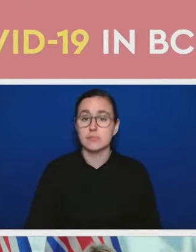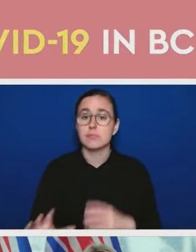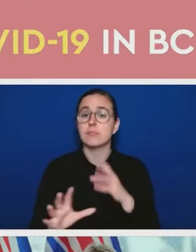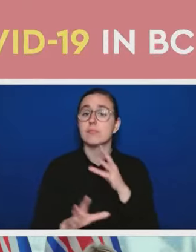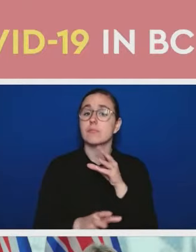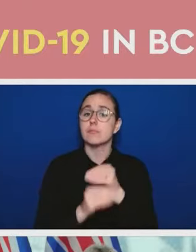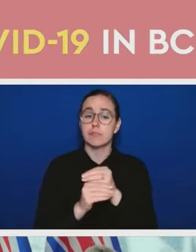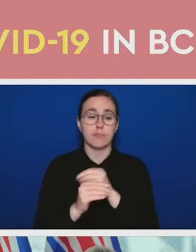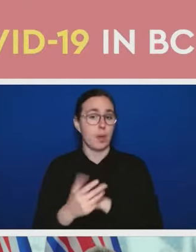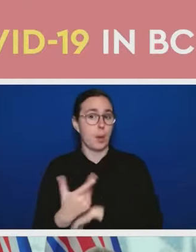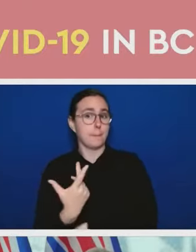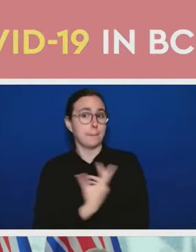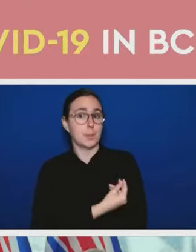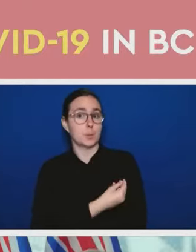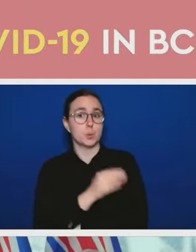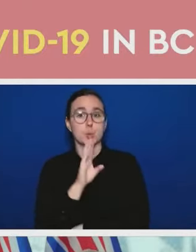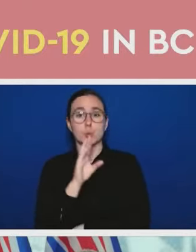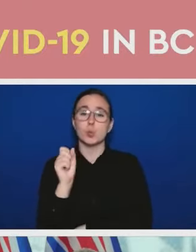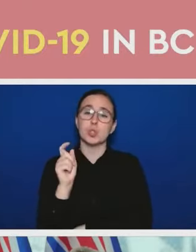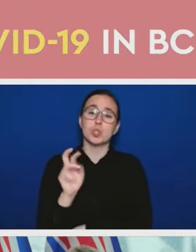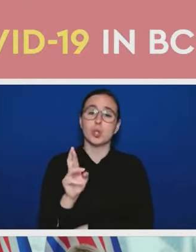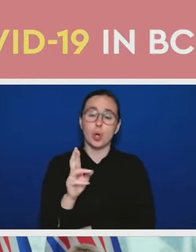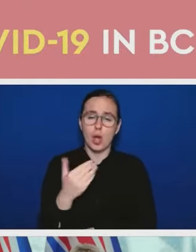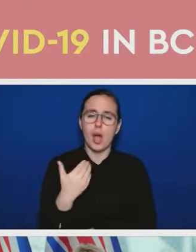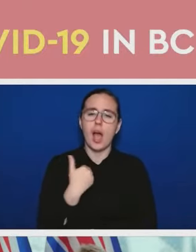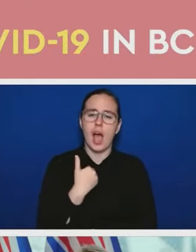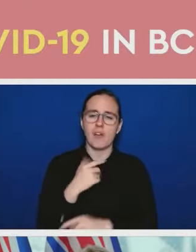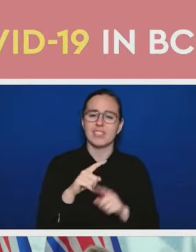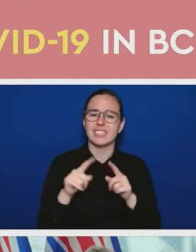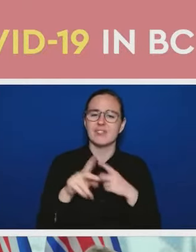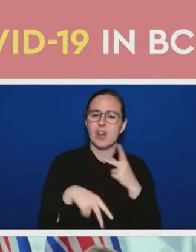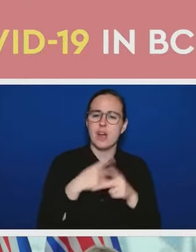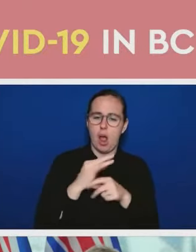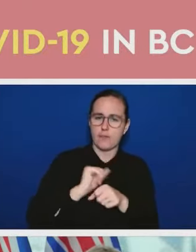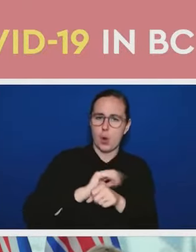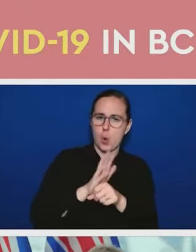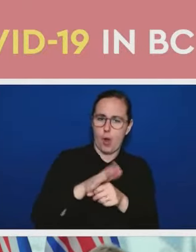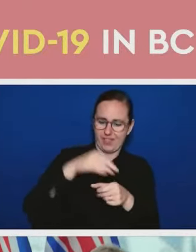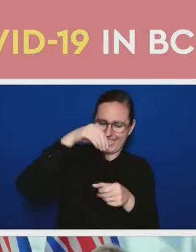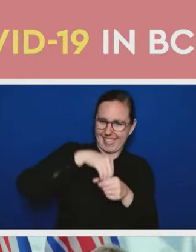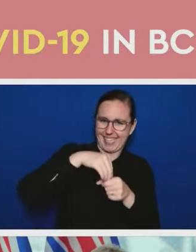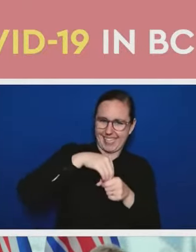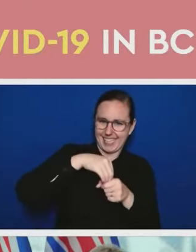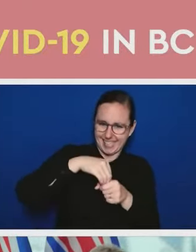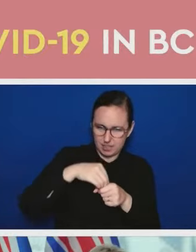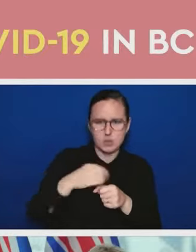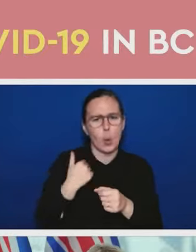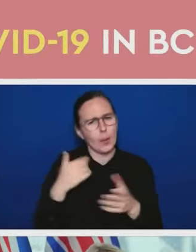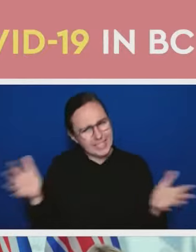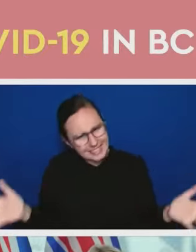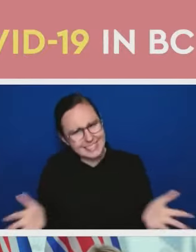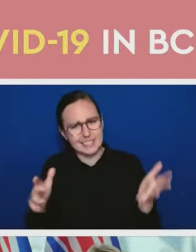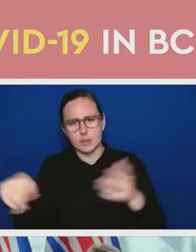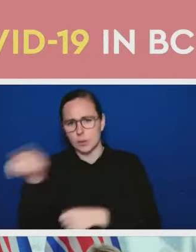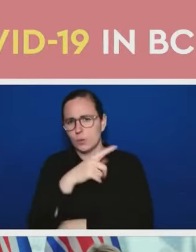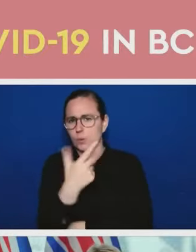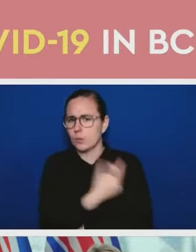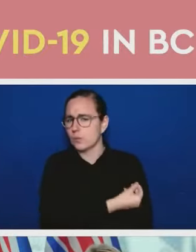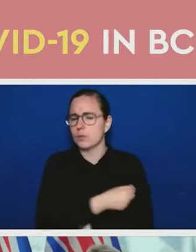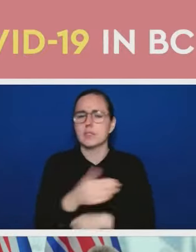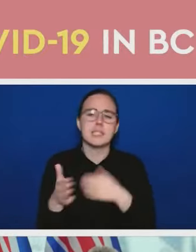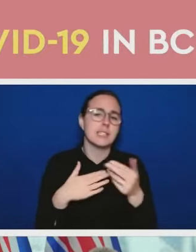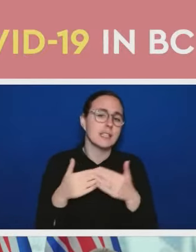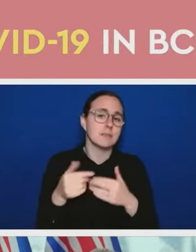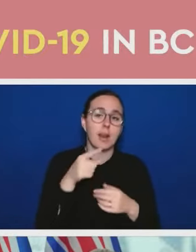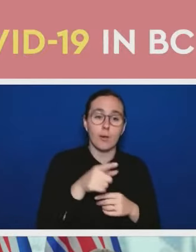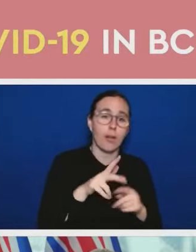18 and for some higher risk teenagers. If you've a third dose or fourth dose or fifth dose, the bivalent booster